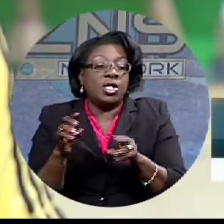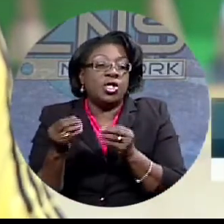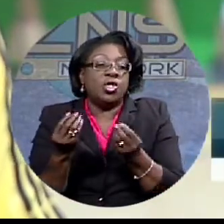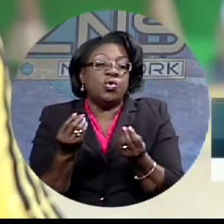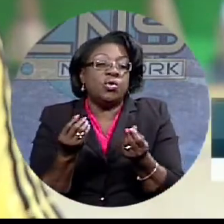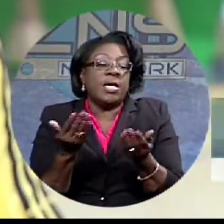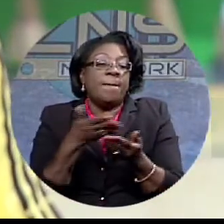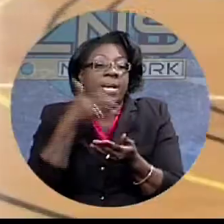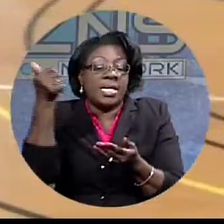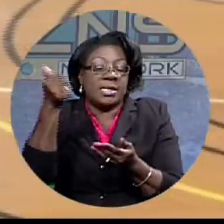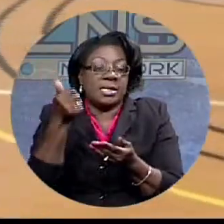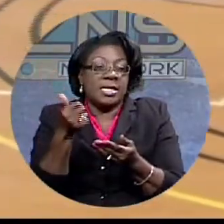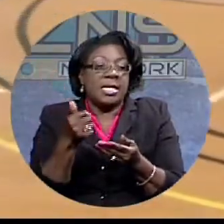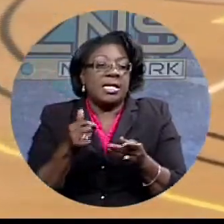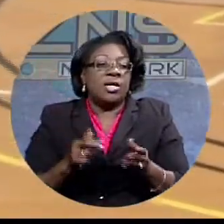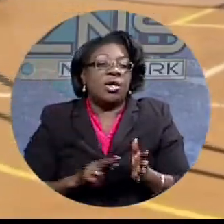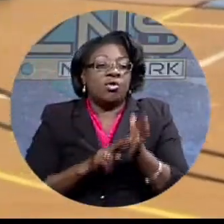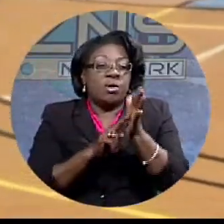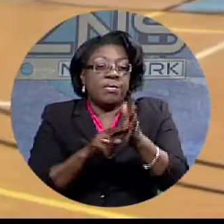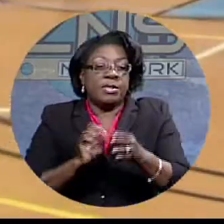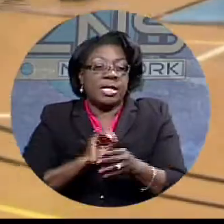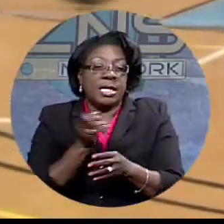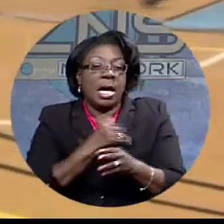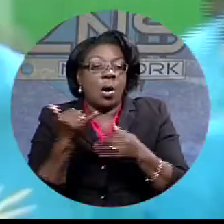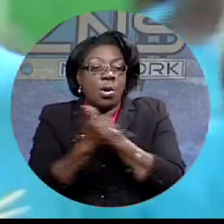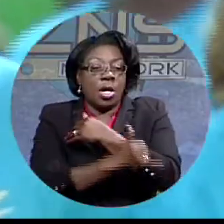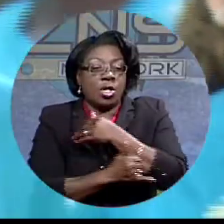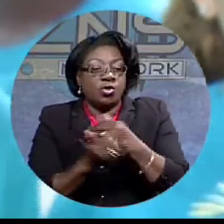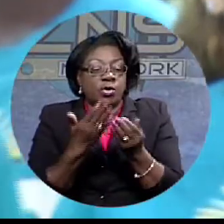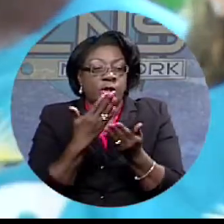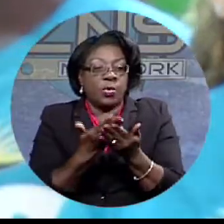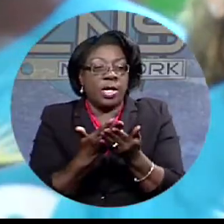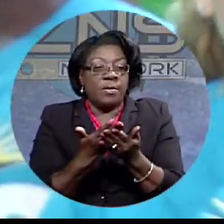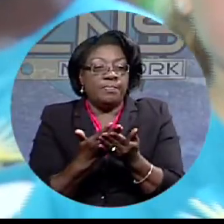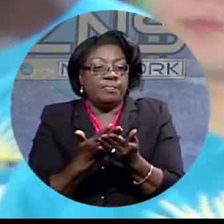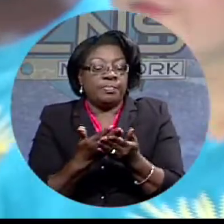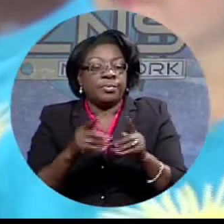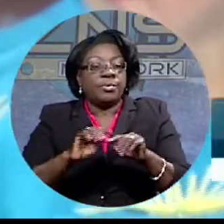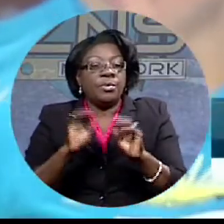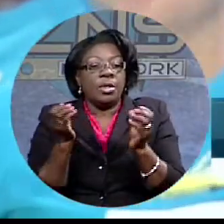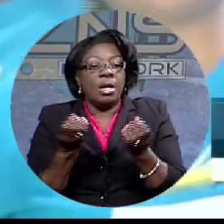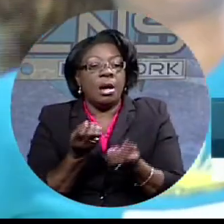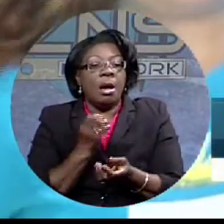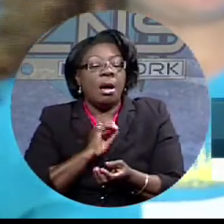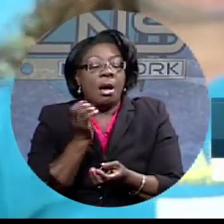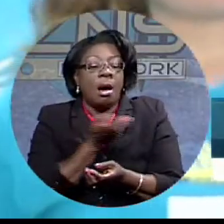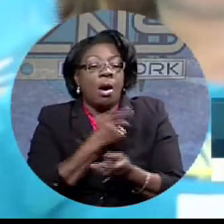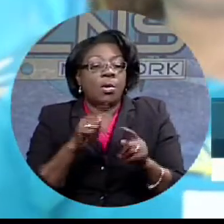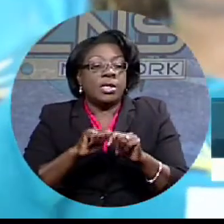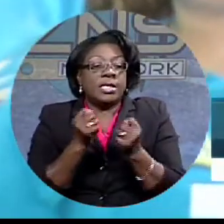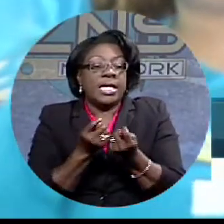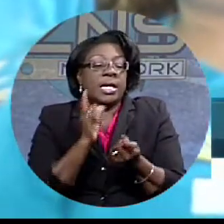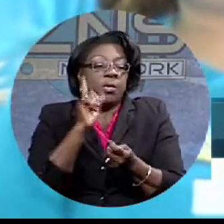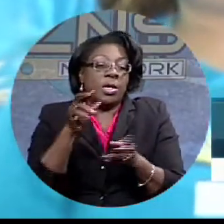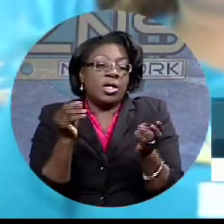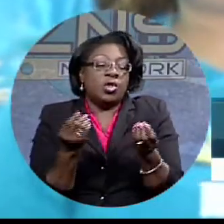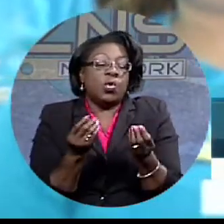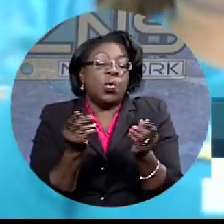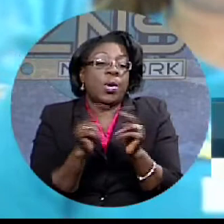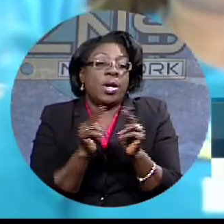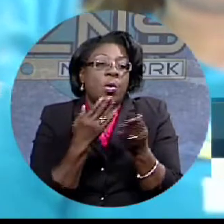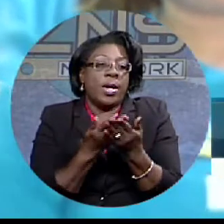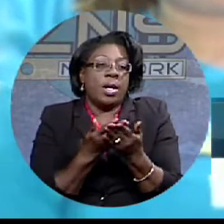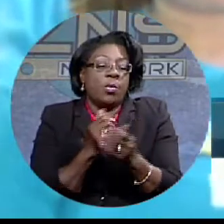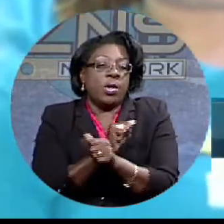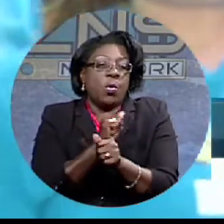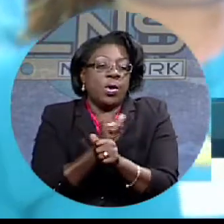they can do. And they're going to represent our country well. I think our team will do exceptionally well because we are working as a